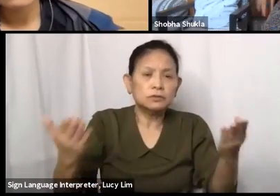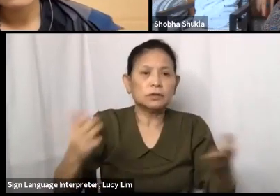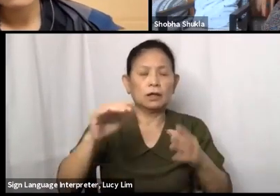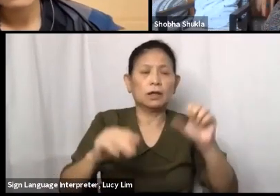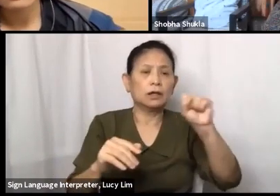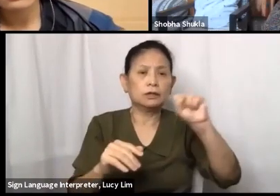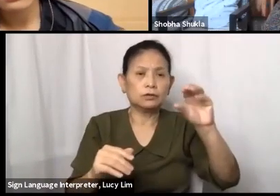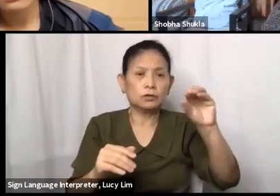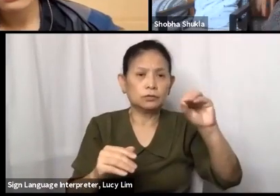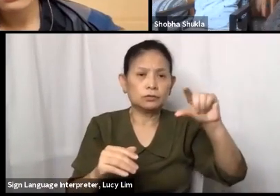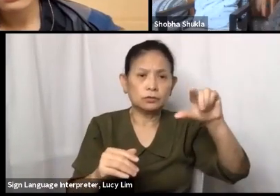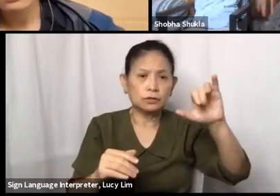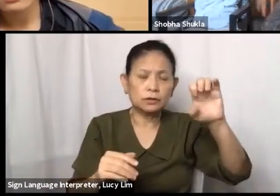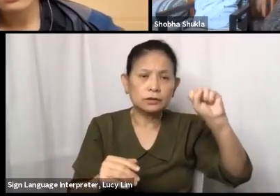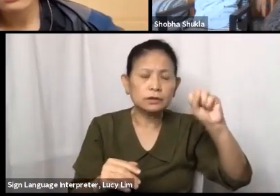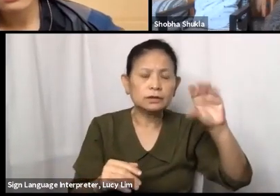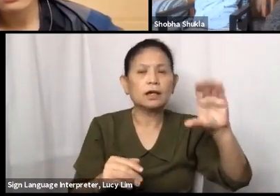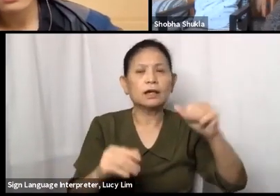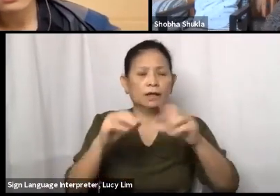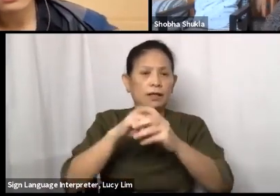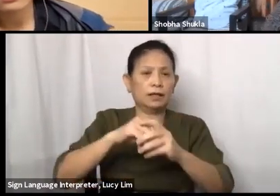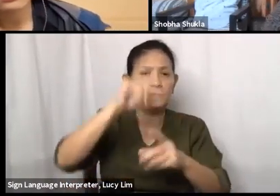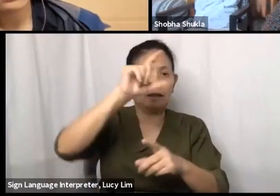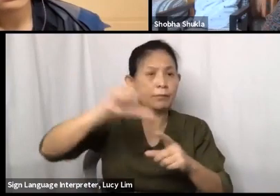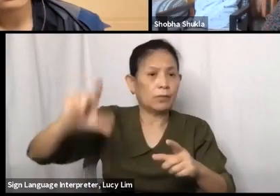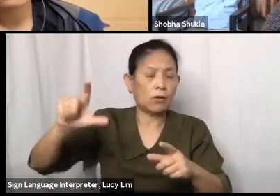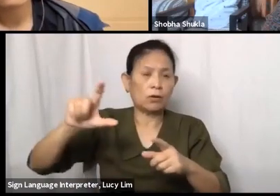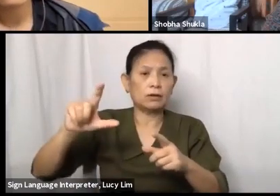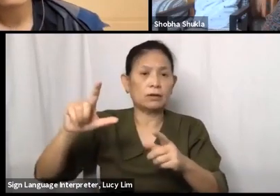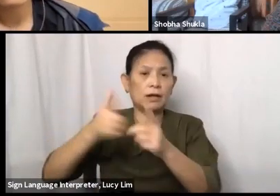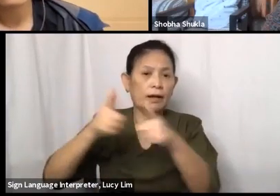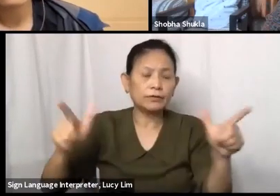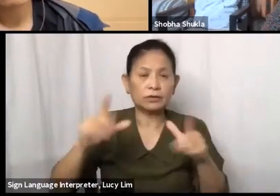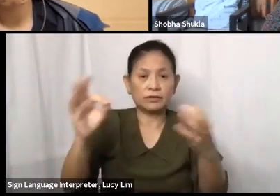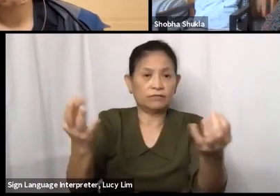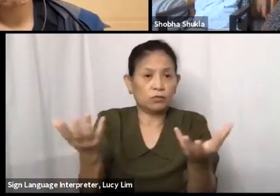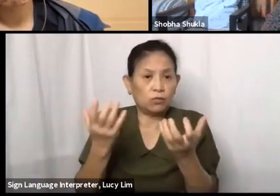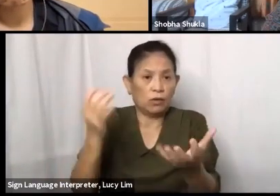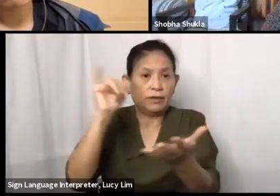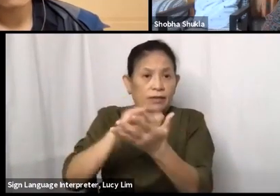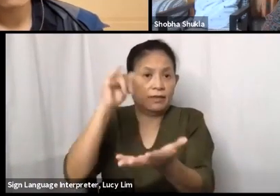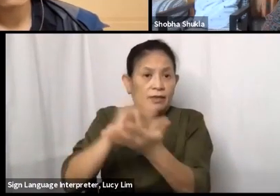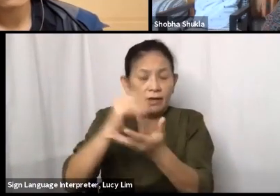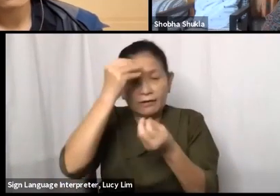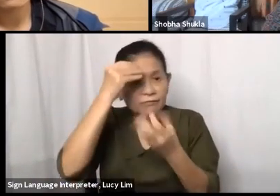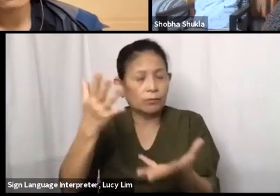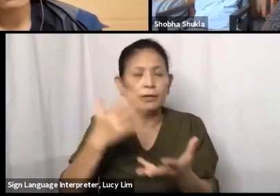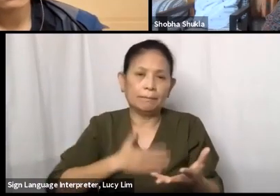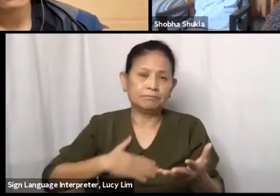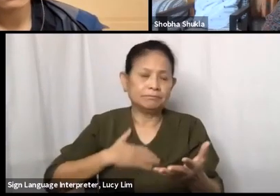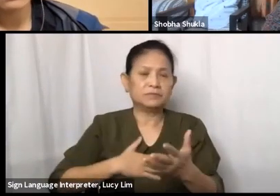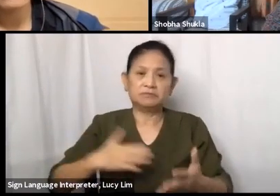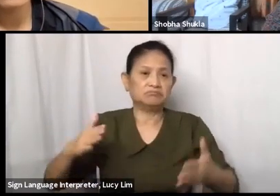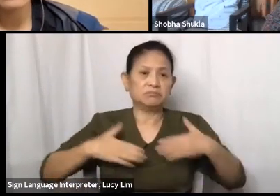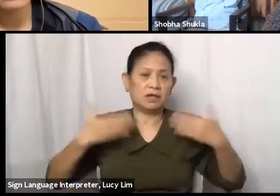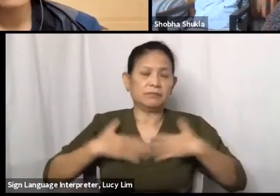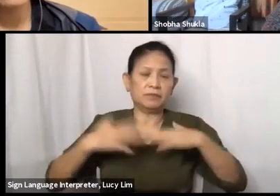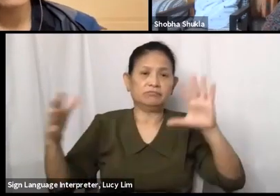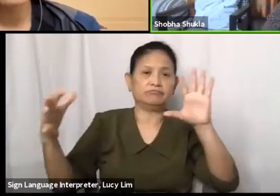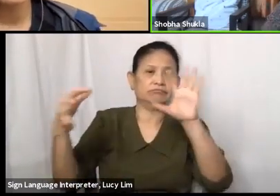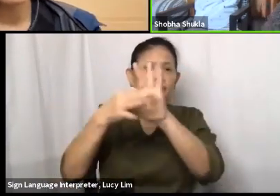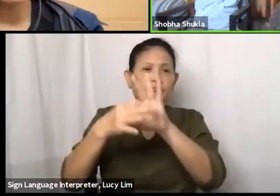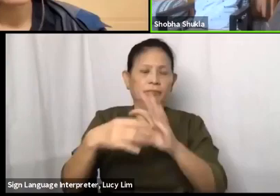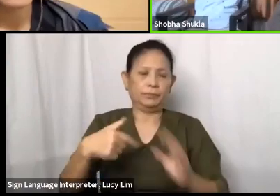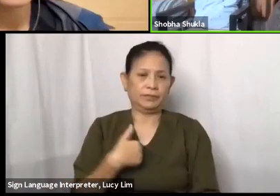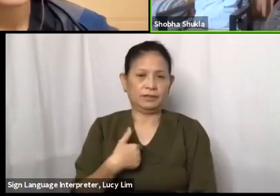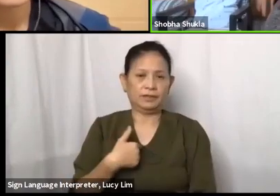Nepali and Nepal Bhasha. So if you'd like to have those resources, then please feel happy to connect with me. Thank you. Thank you very